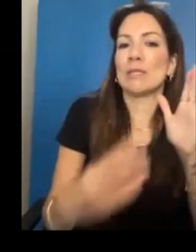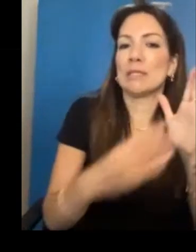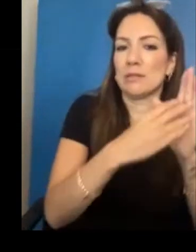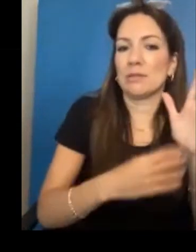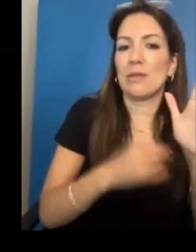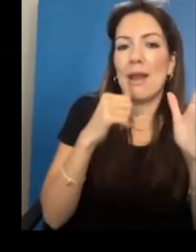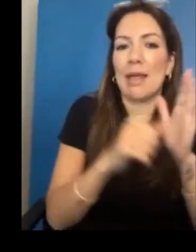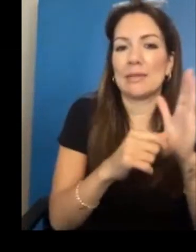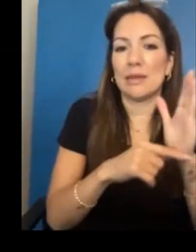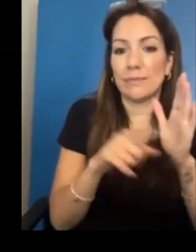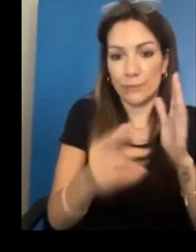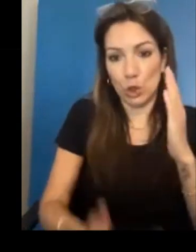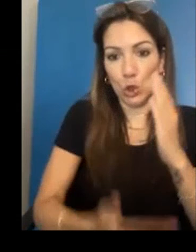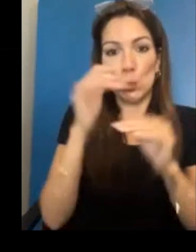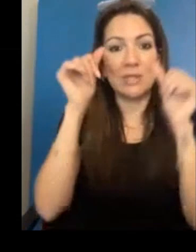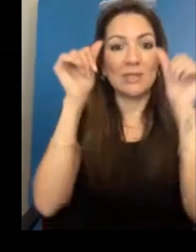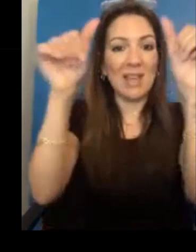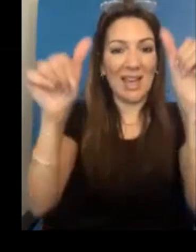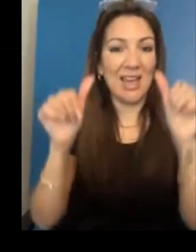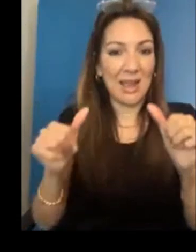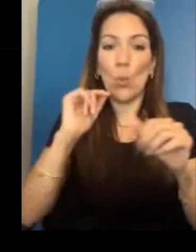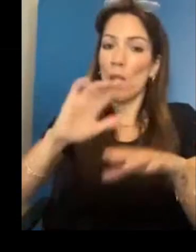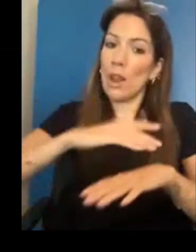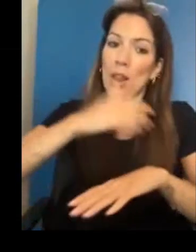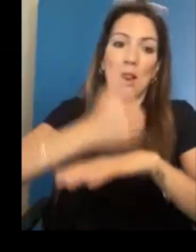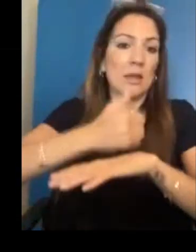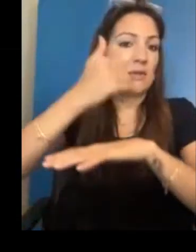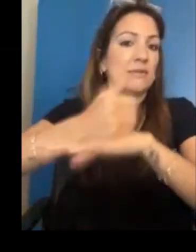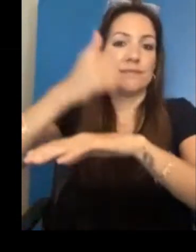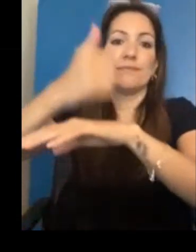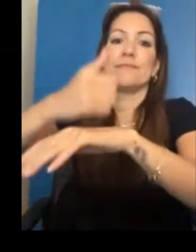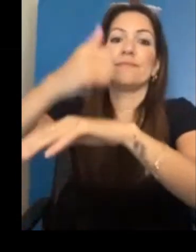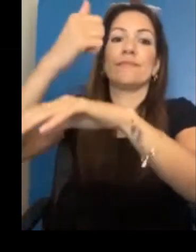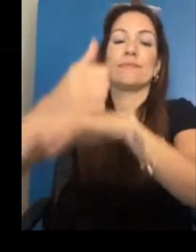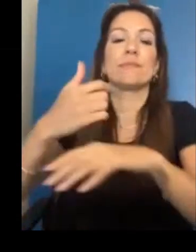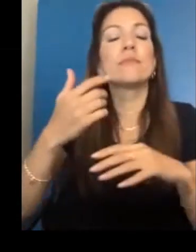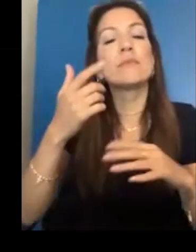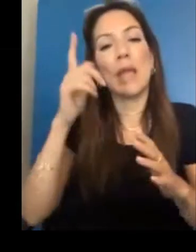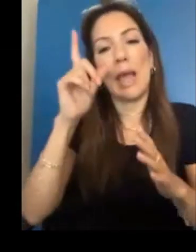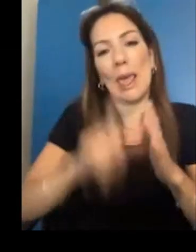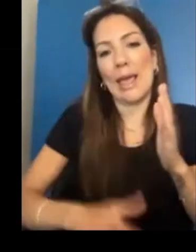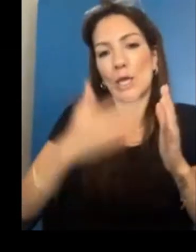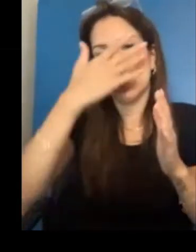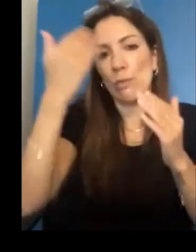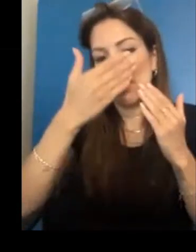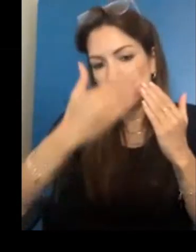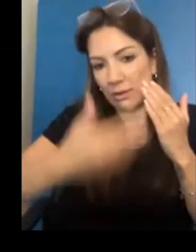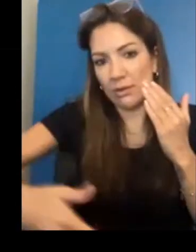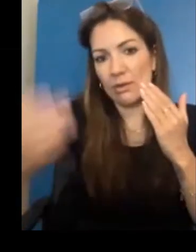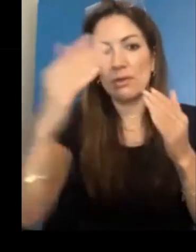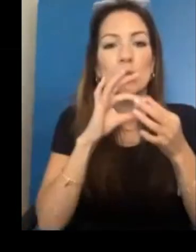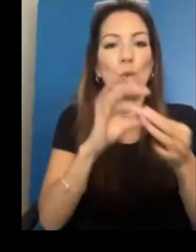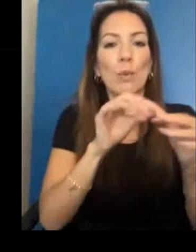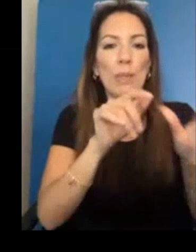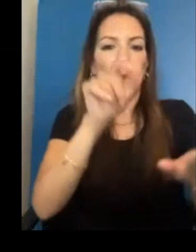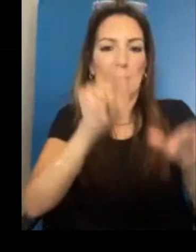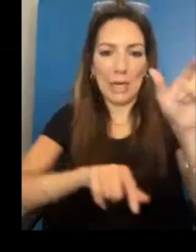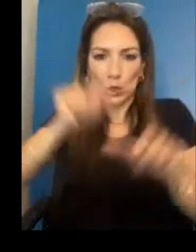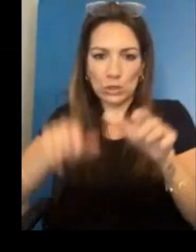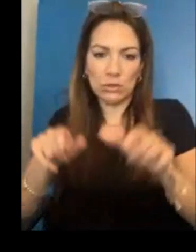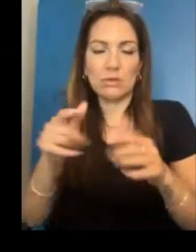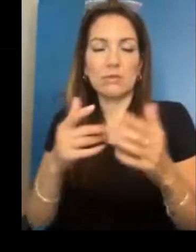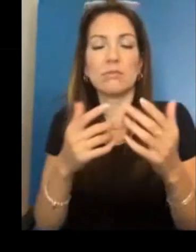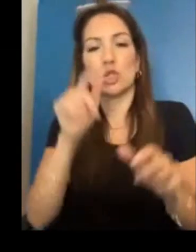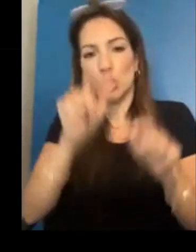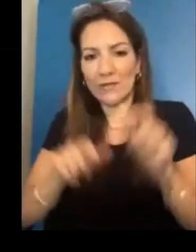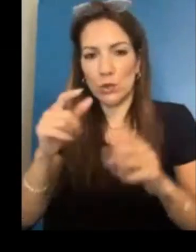You'll also see new signage going in on the site from late summer. So we've been working with patients and service users and staff to